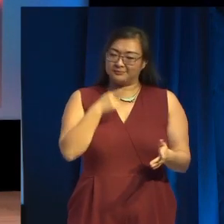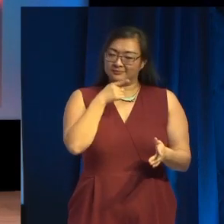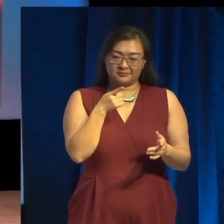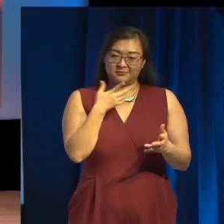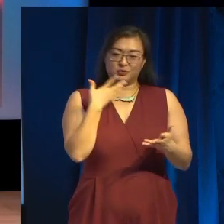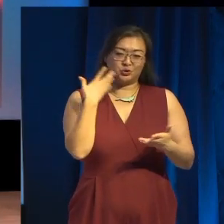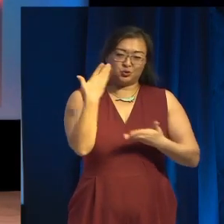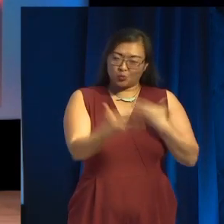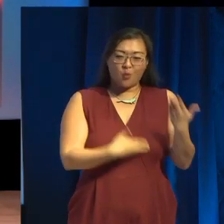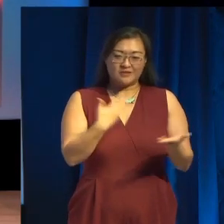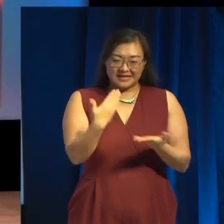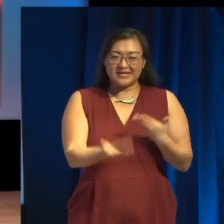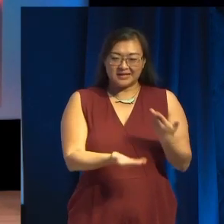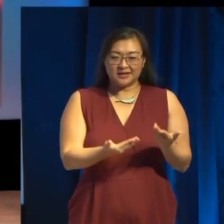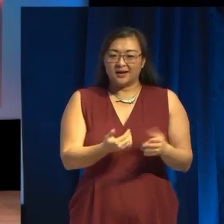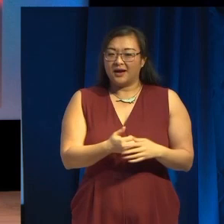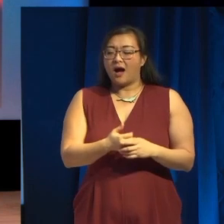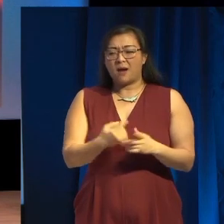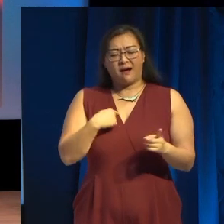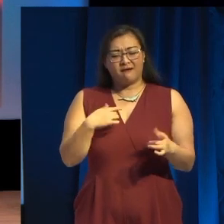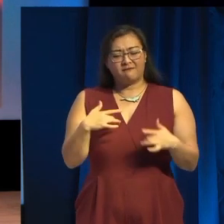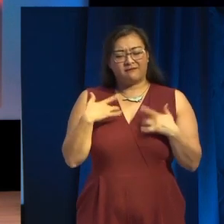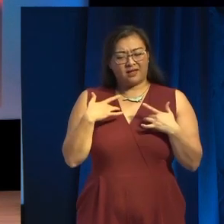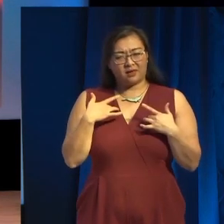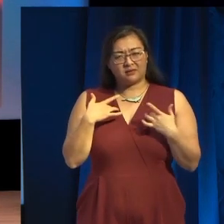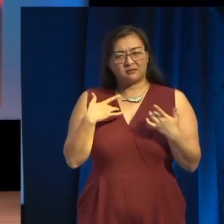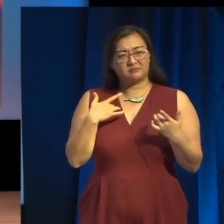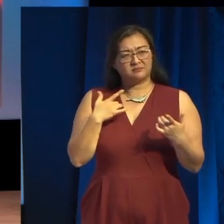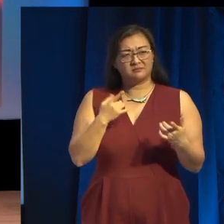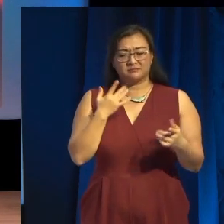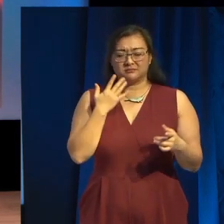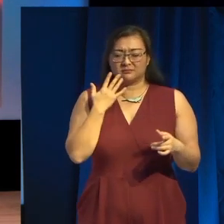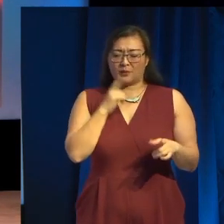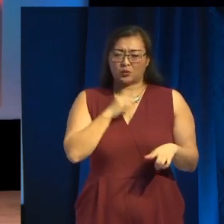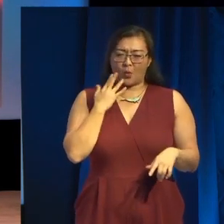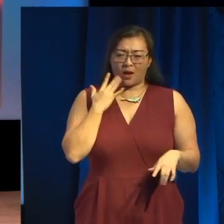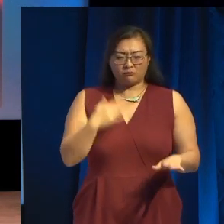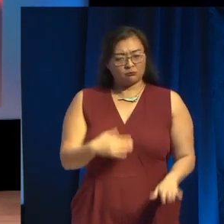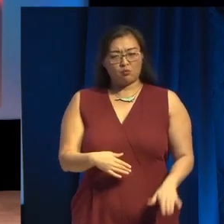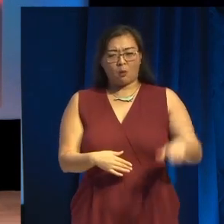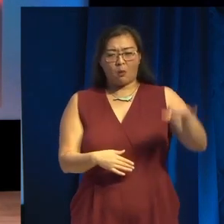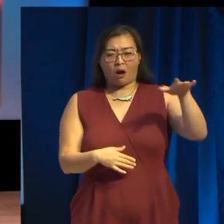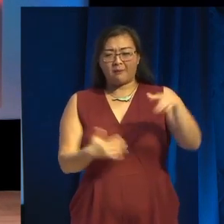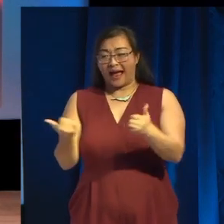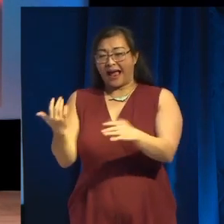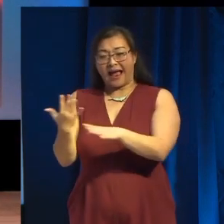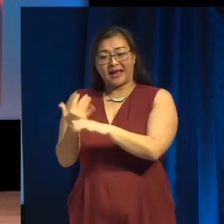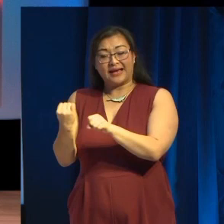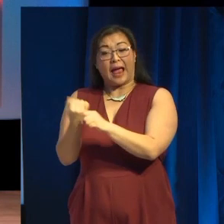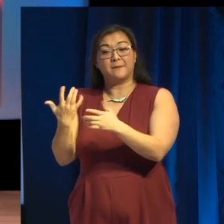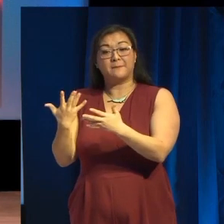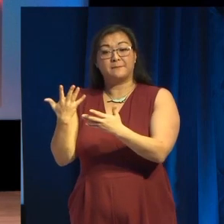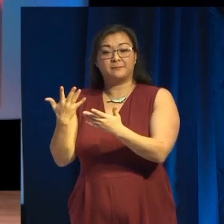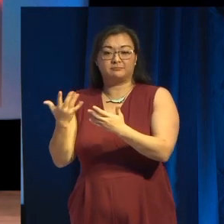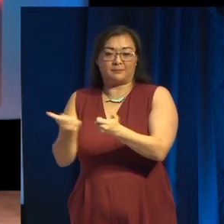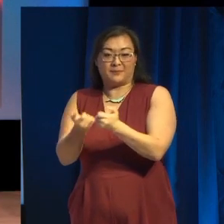time. I feel partially that's because when I was growing up, a lot of gameplay-based games were 3D, and my computer wasn't able to